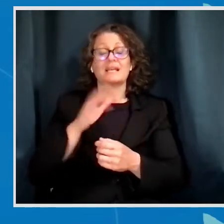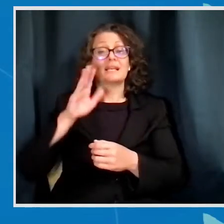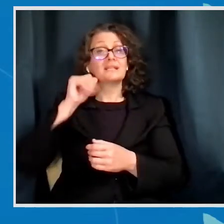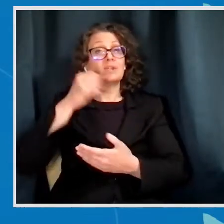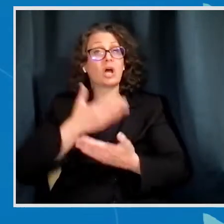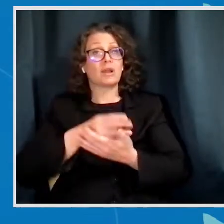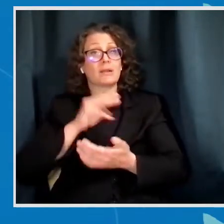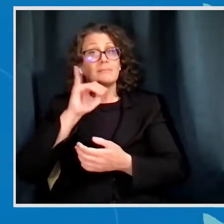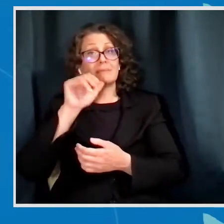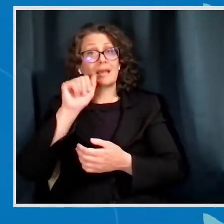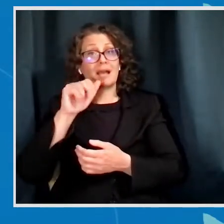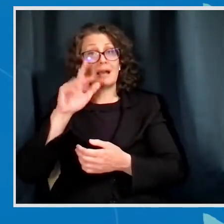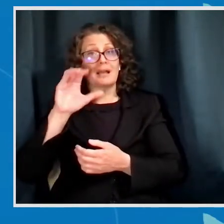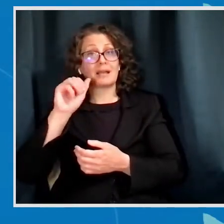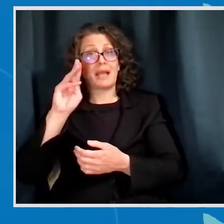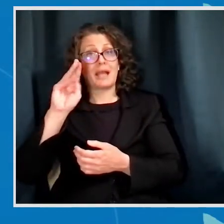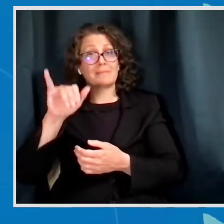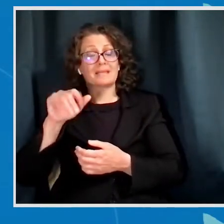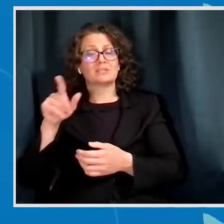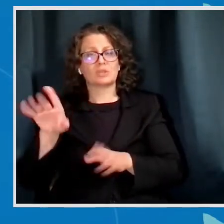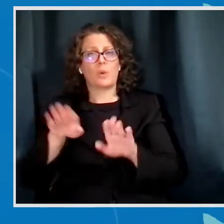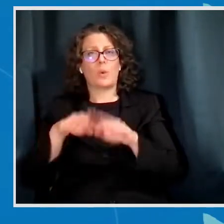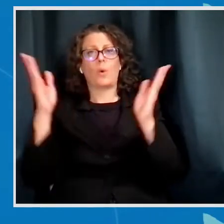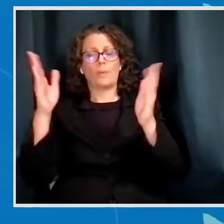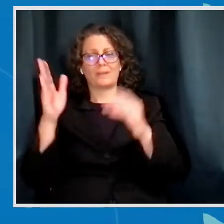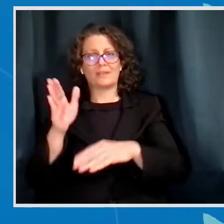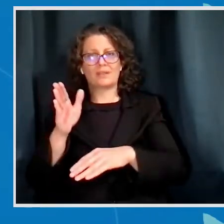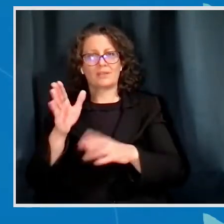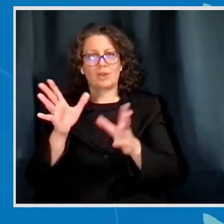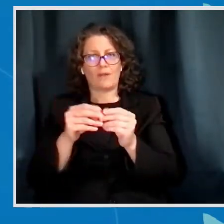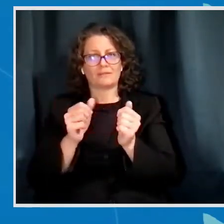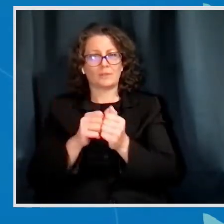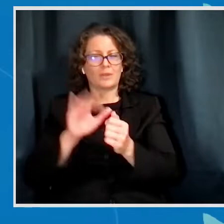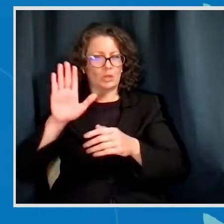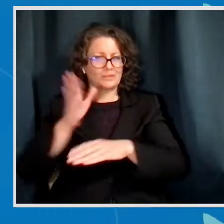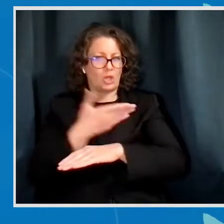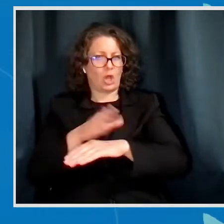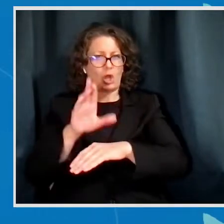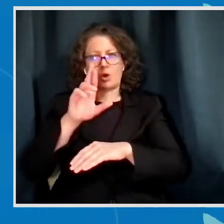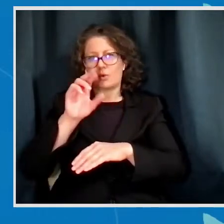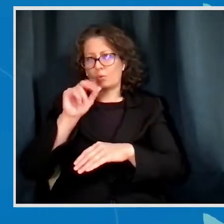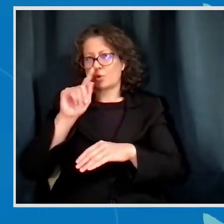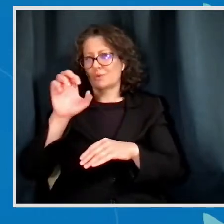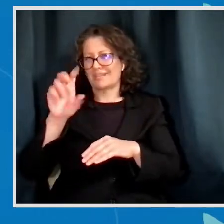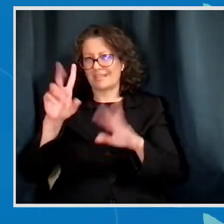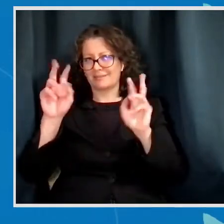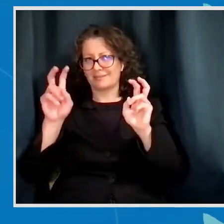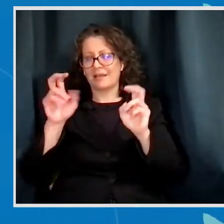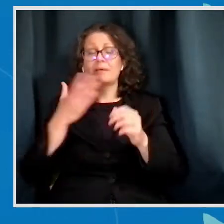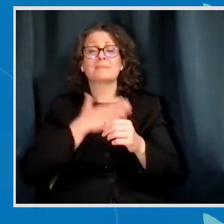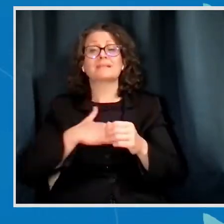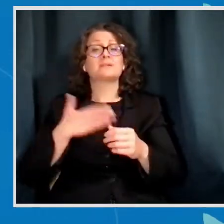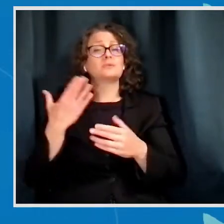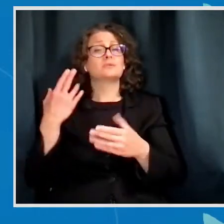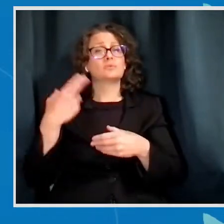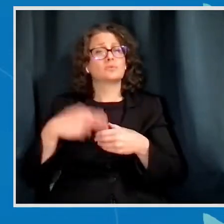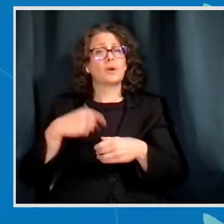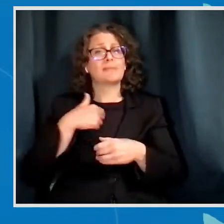one who opened the conference with her song, Rooted. So please join me in welcoming and thanking Taholo